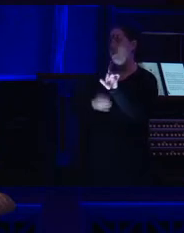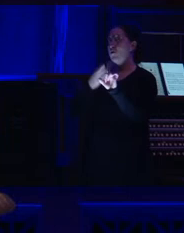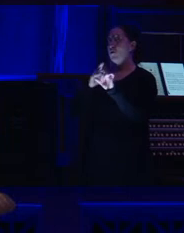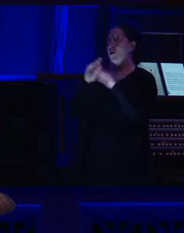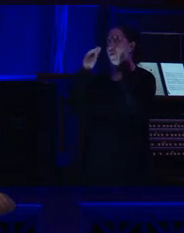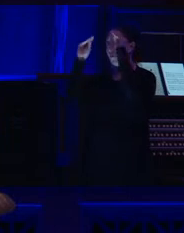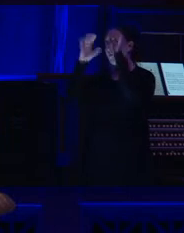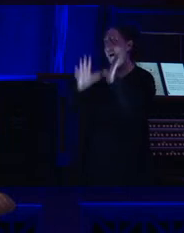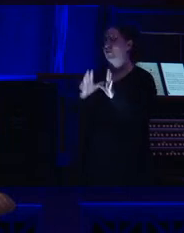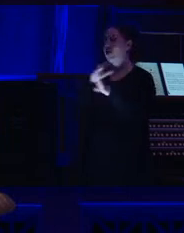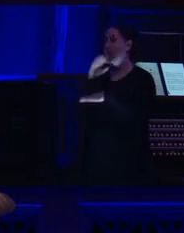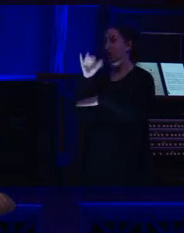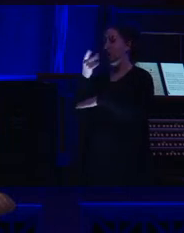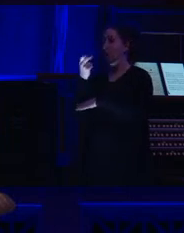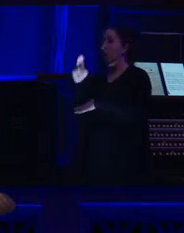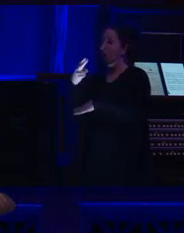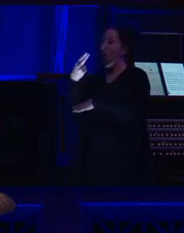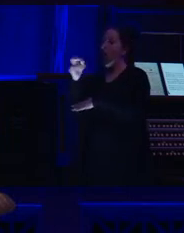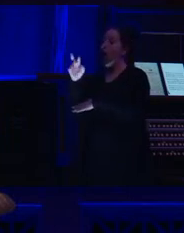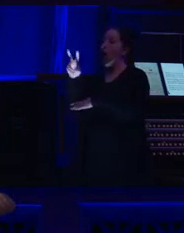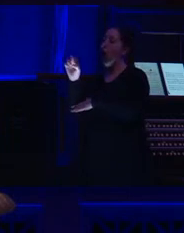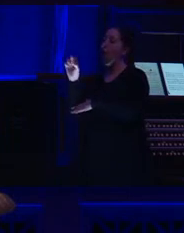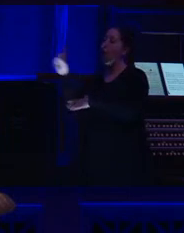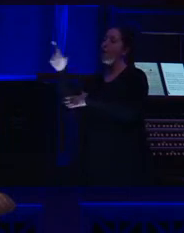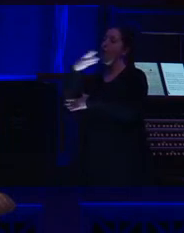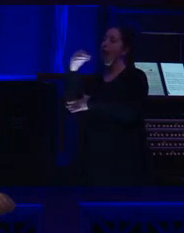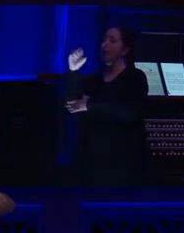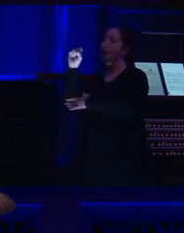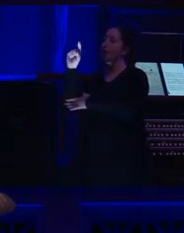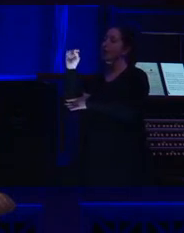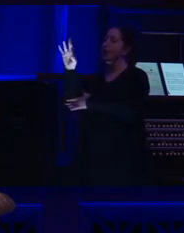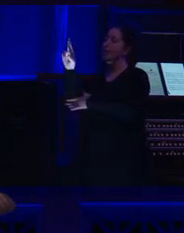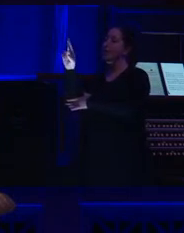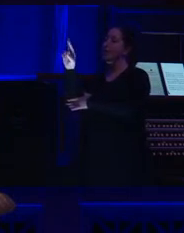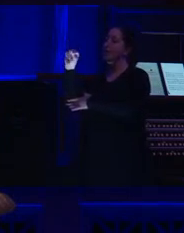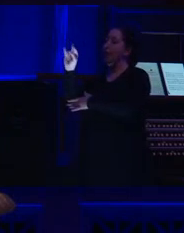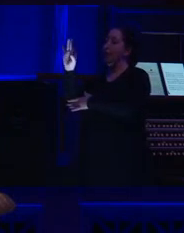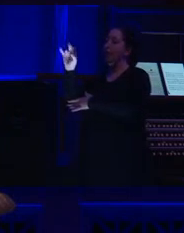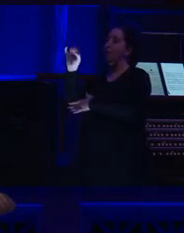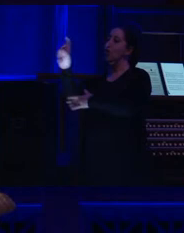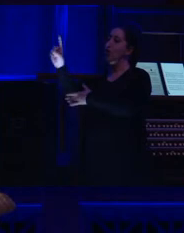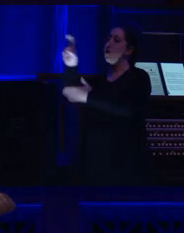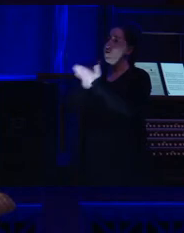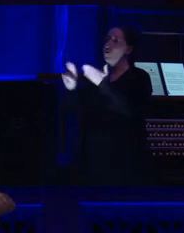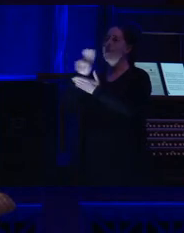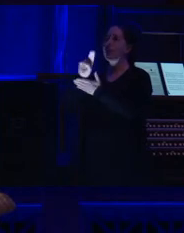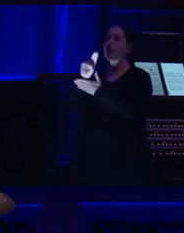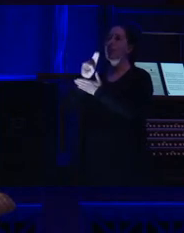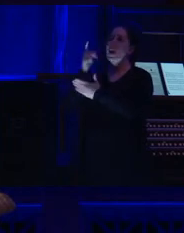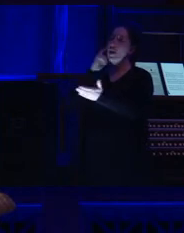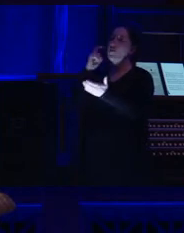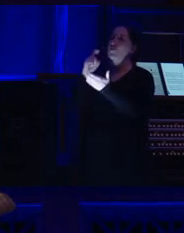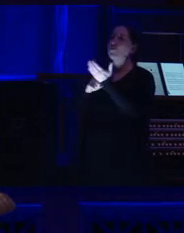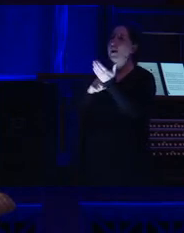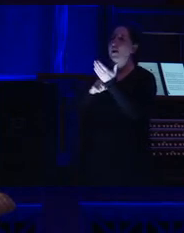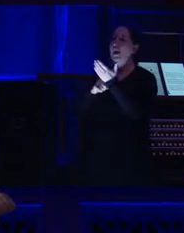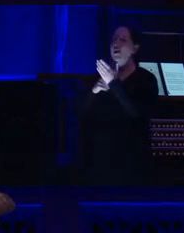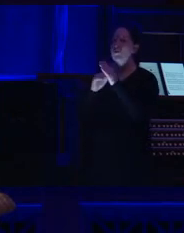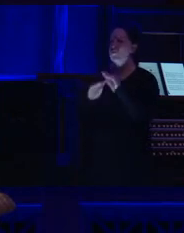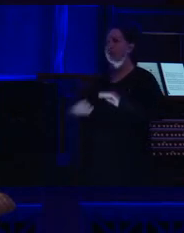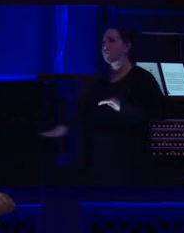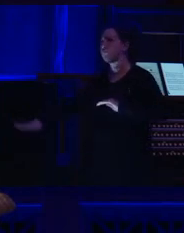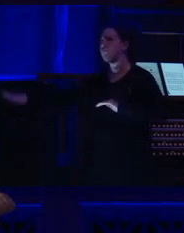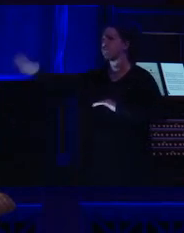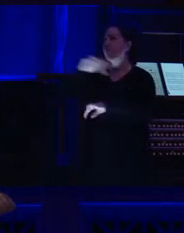of medicine at Harvard and Stanford Universities. Zhao is recognized internationally for